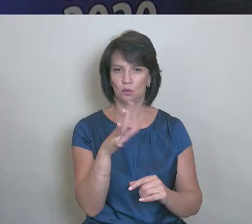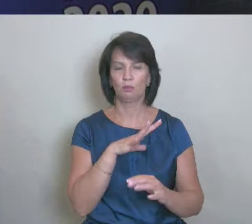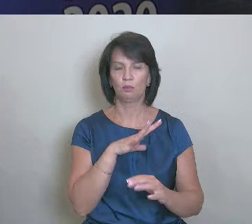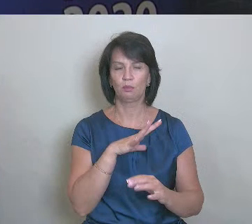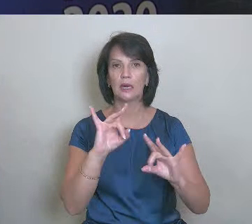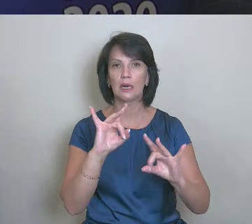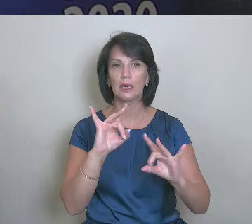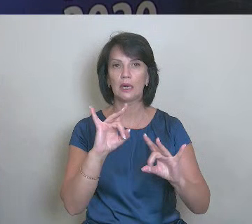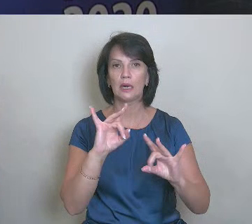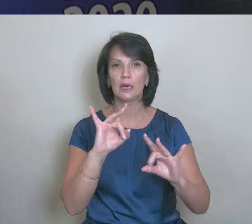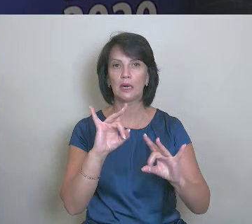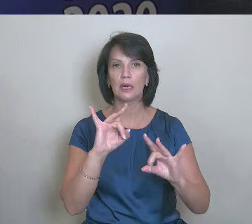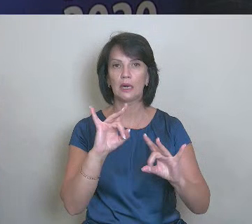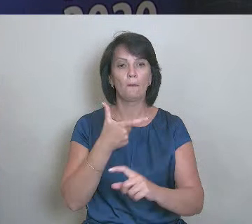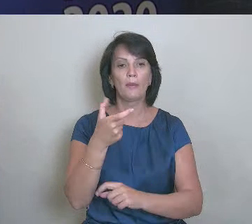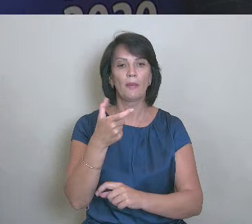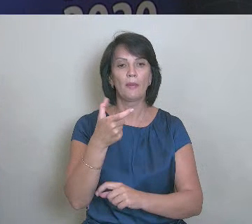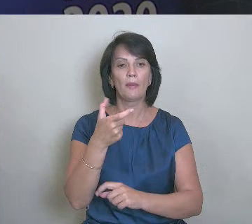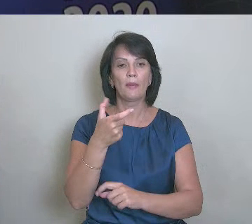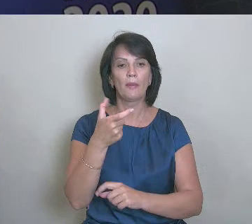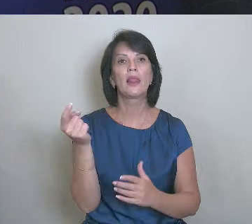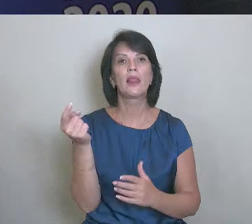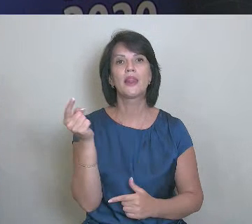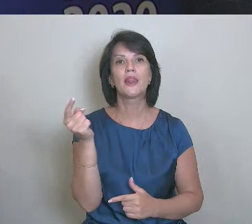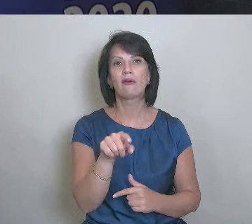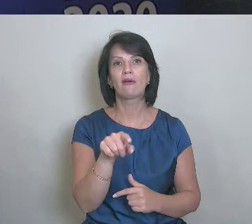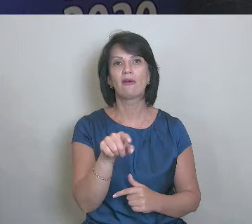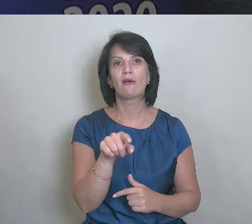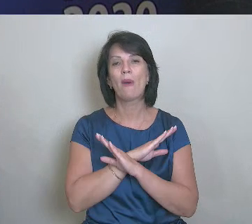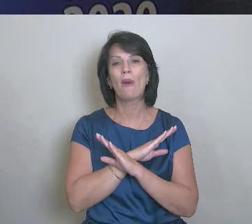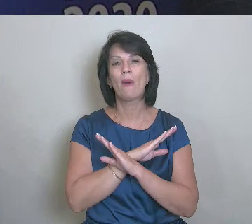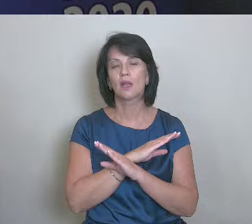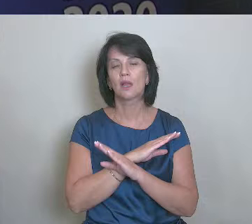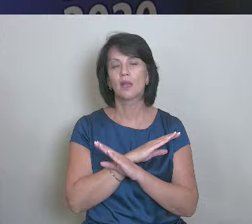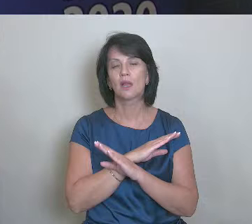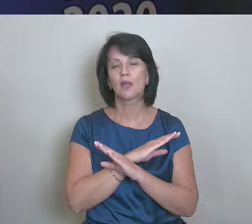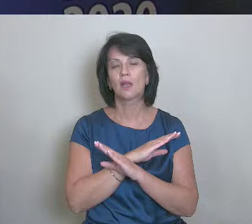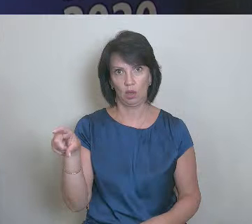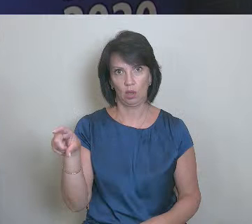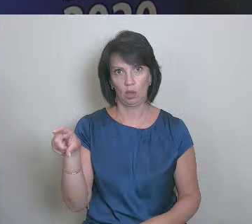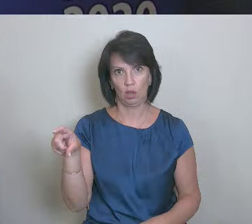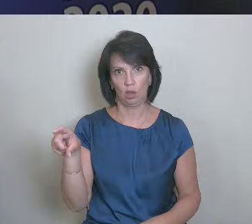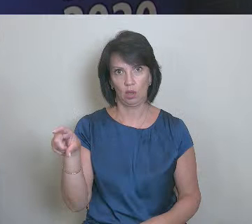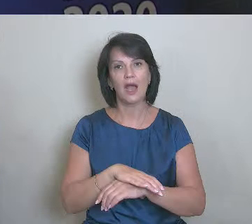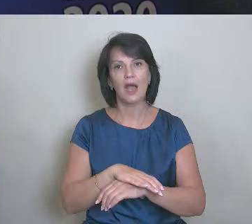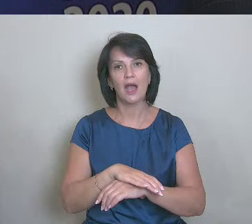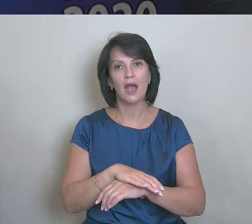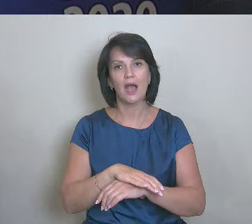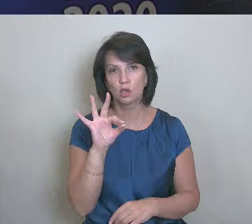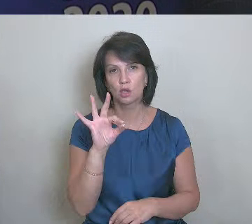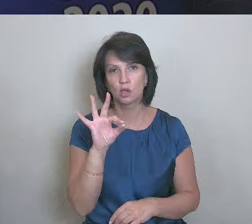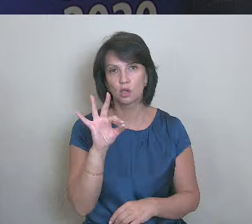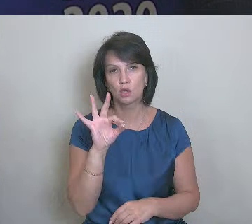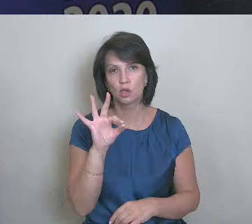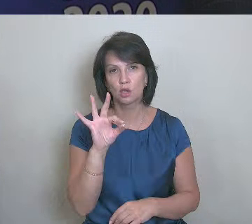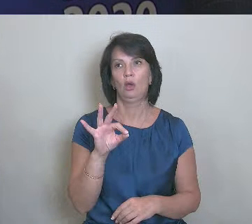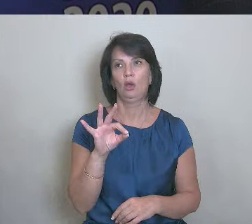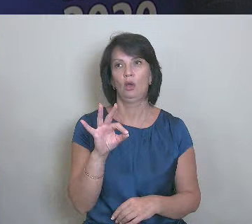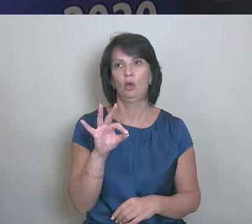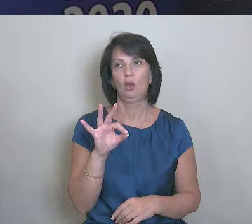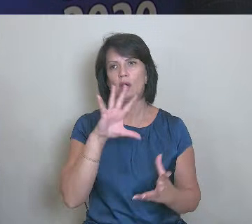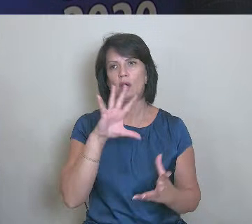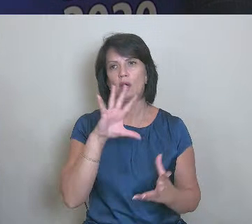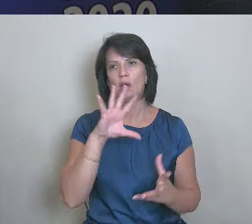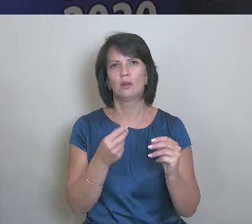we discussed this situation in brief. The documents were submitted even for those people who have passed away,